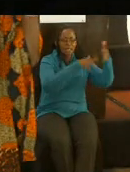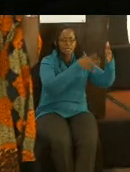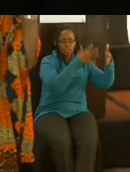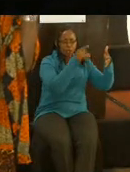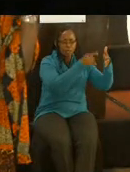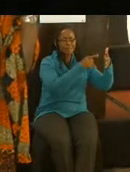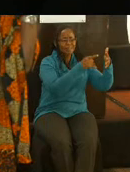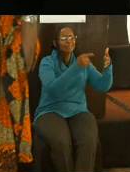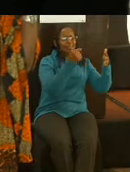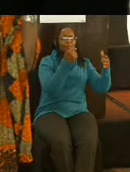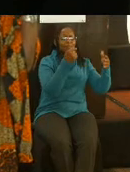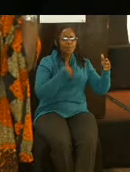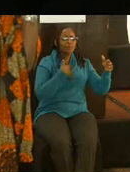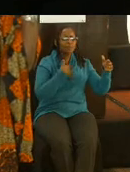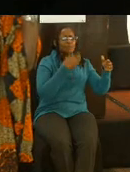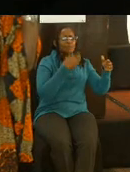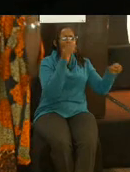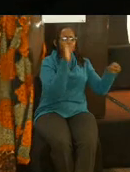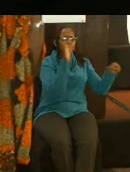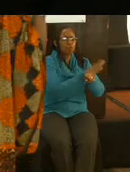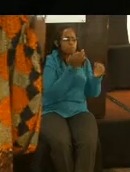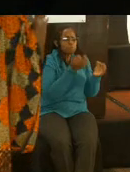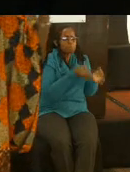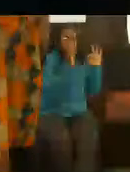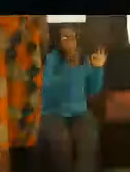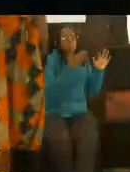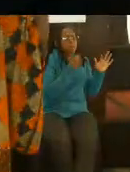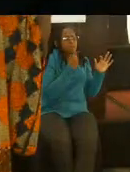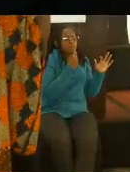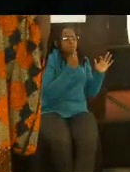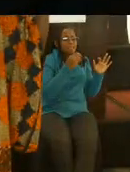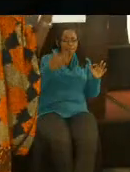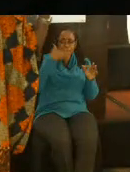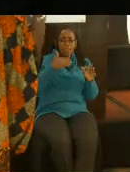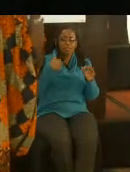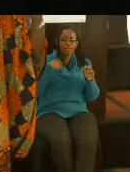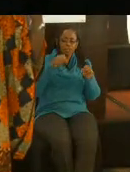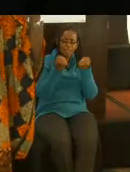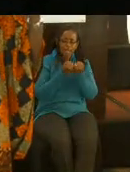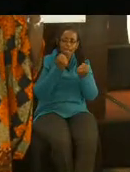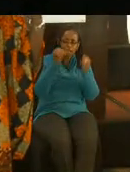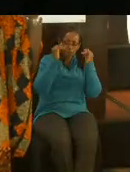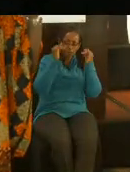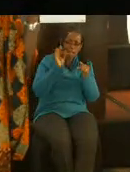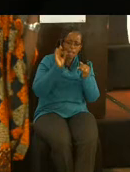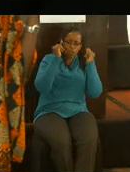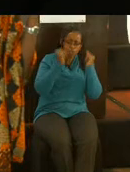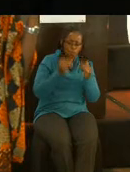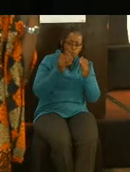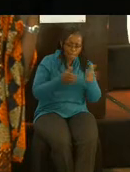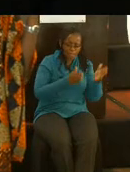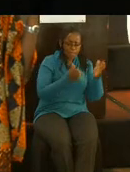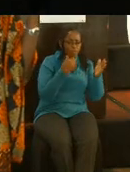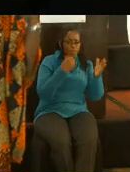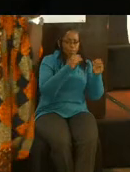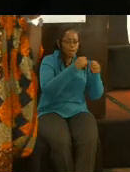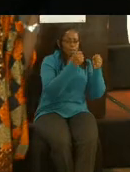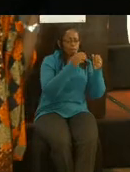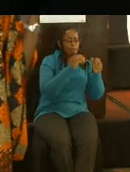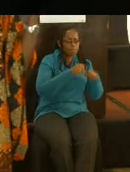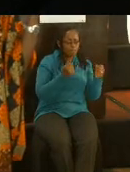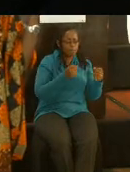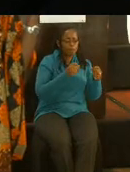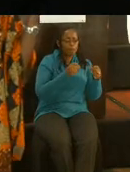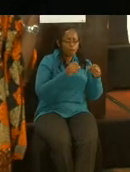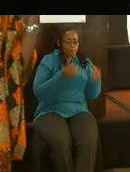full of broke men every day our society finds new ways to break broke men especially